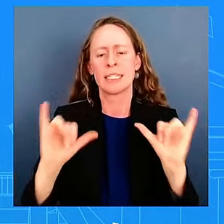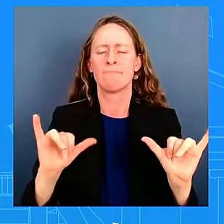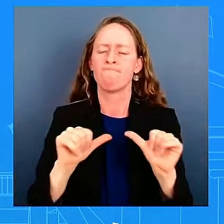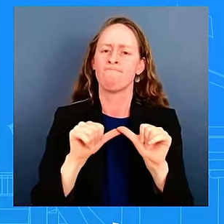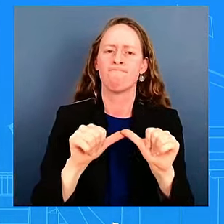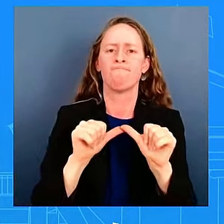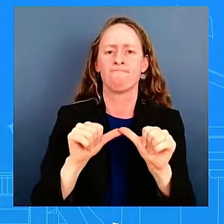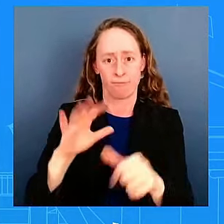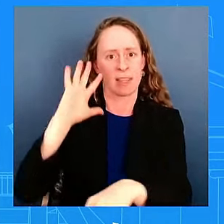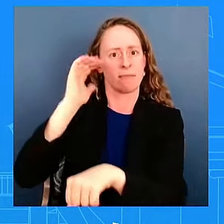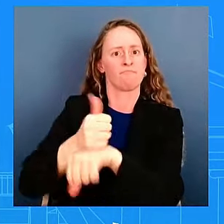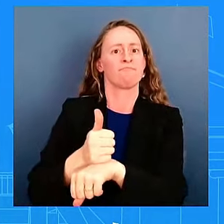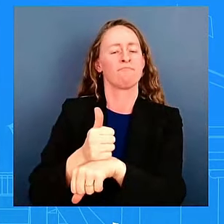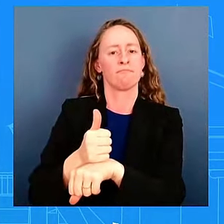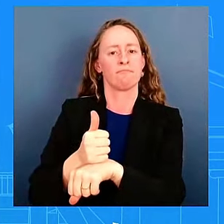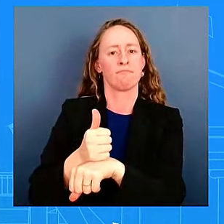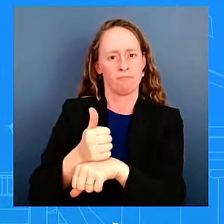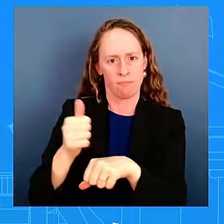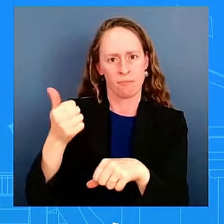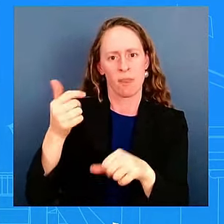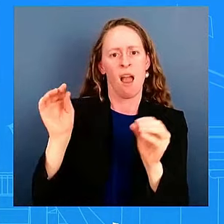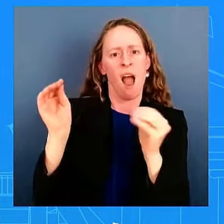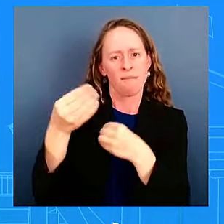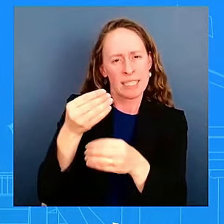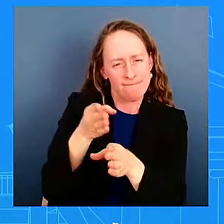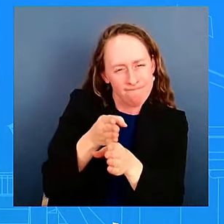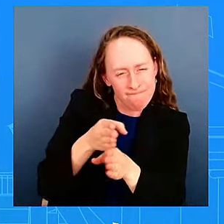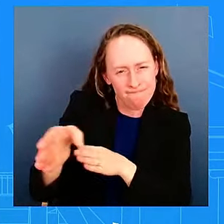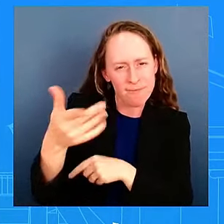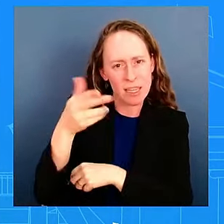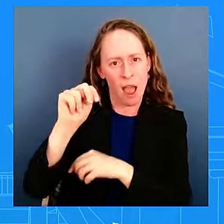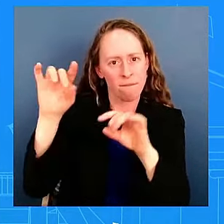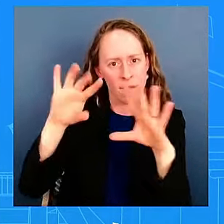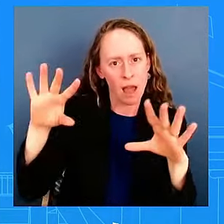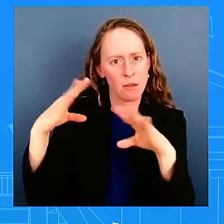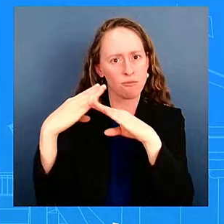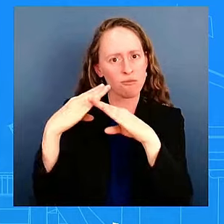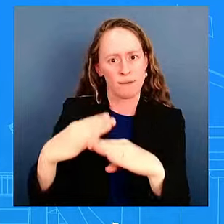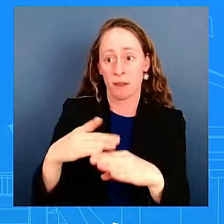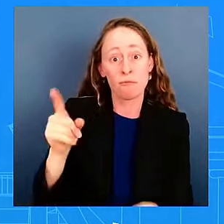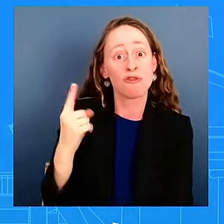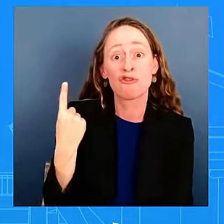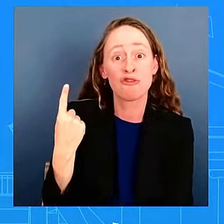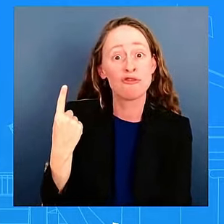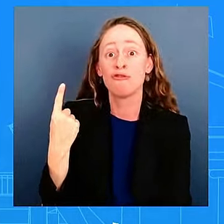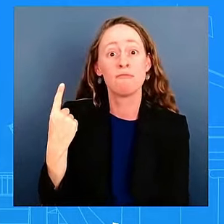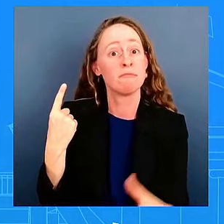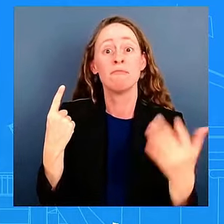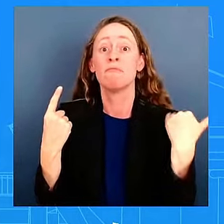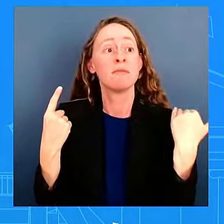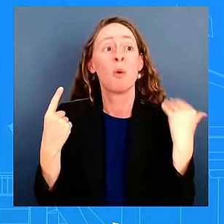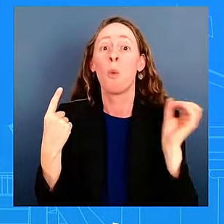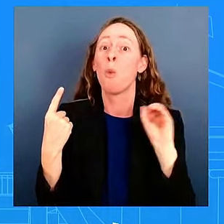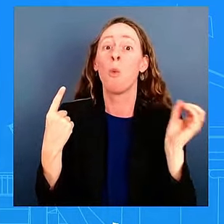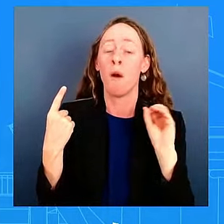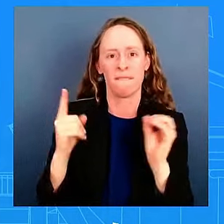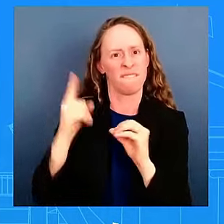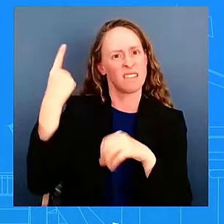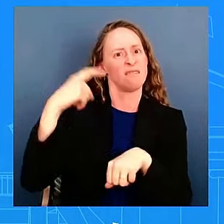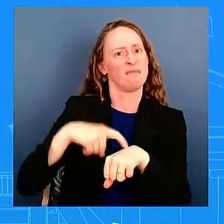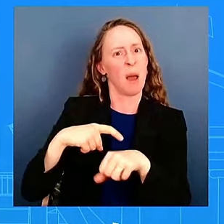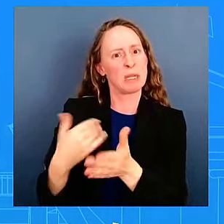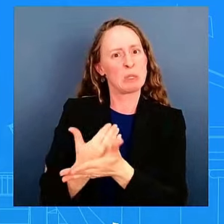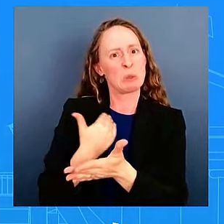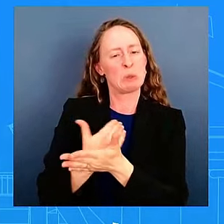on. That is something that was created here in this White House, never existed before. And that shows the president's commitment on dealing with